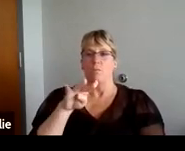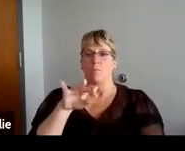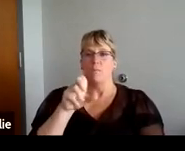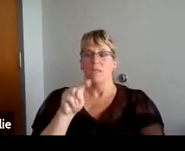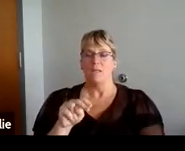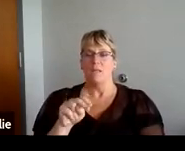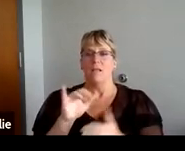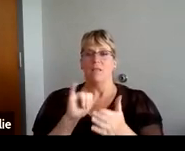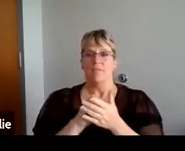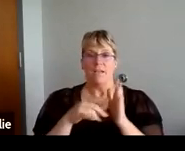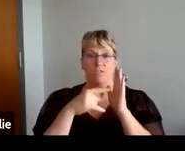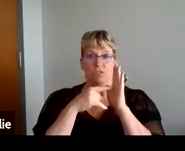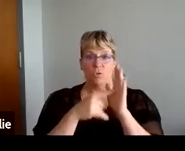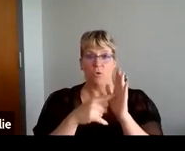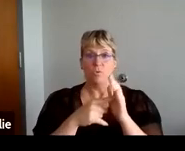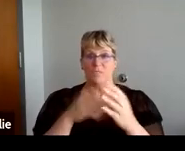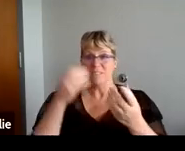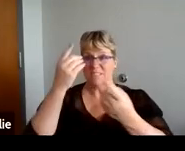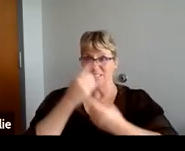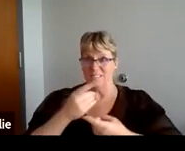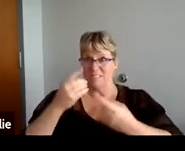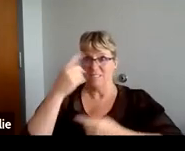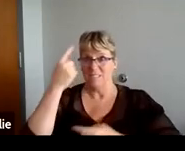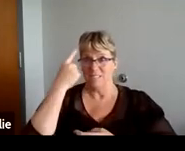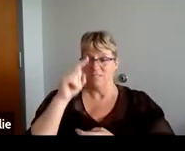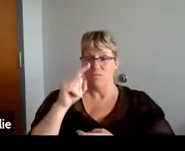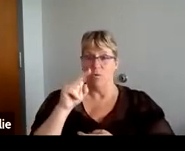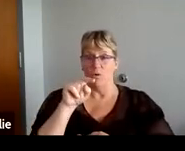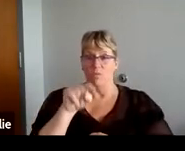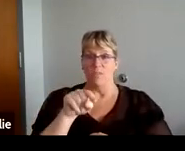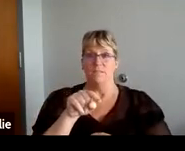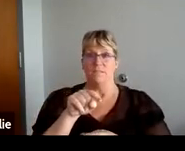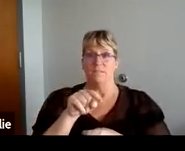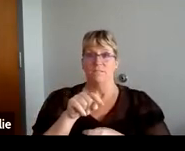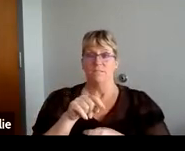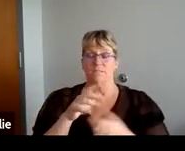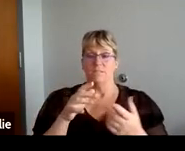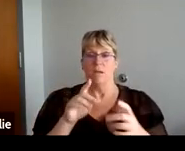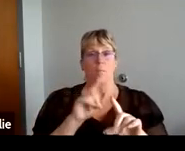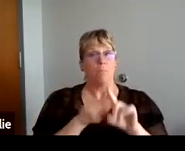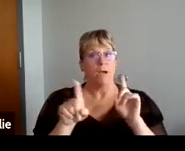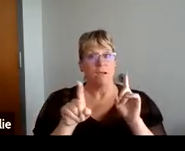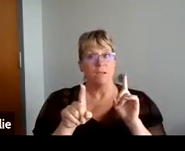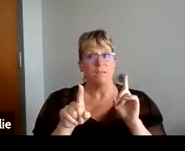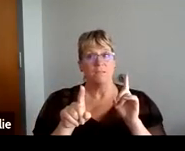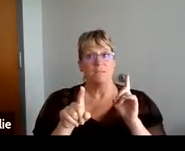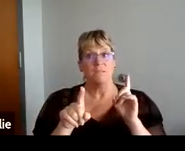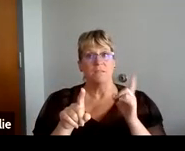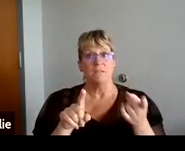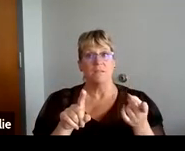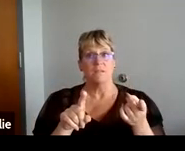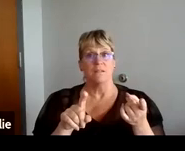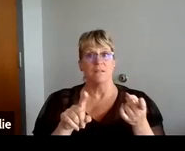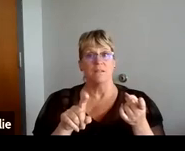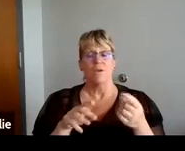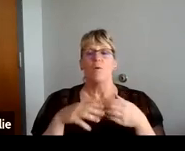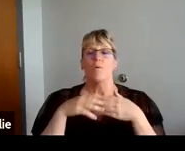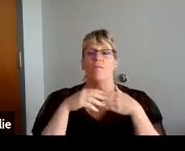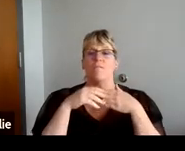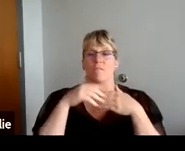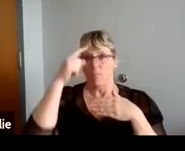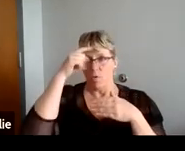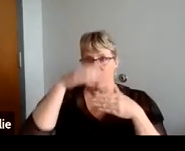neurochemical that modulates the disease of substance use disorder, but we are neuroplastic, we